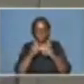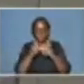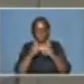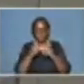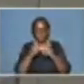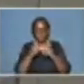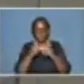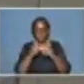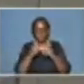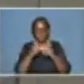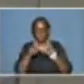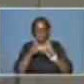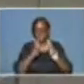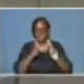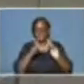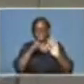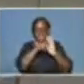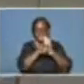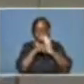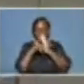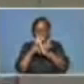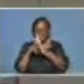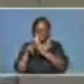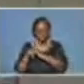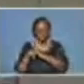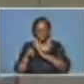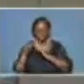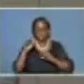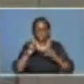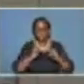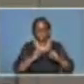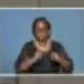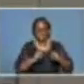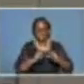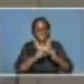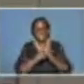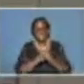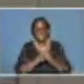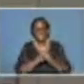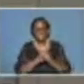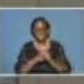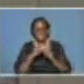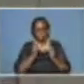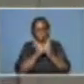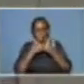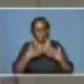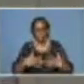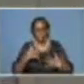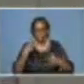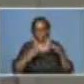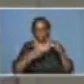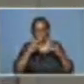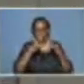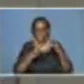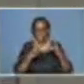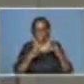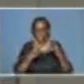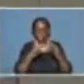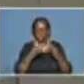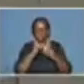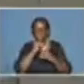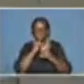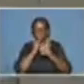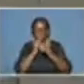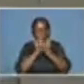on the streets without trial, without due process, and without appeals. Yet young